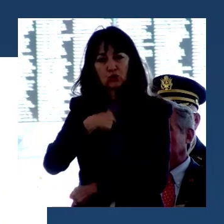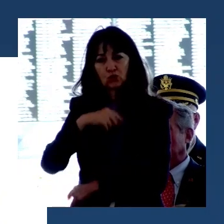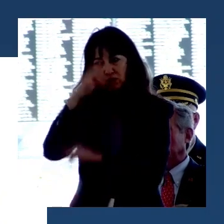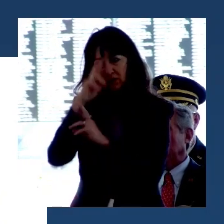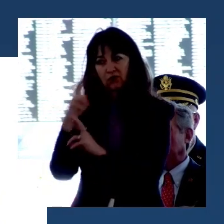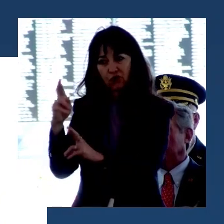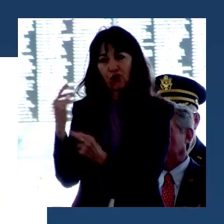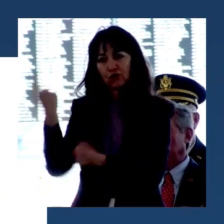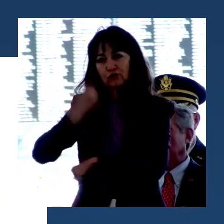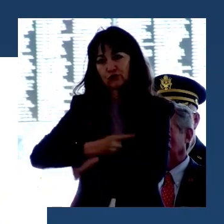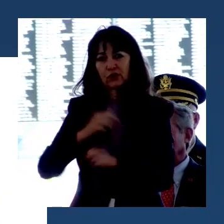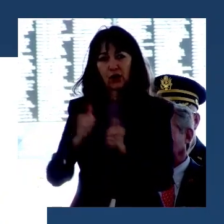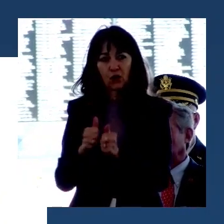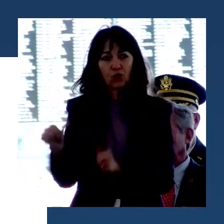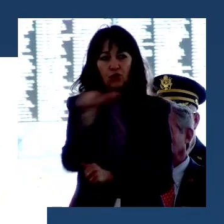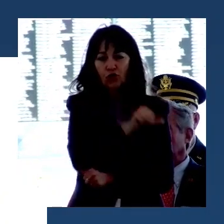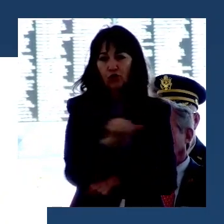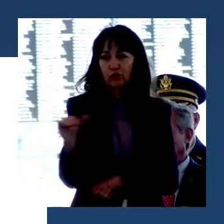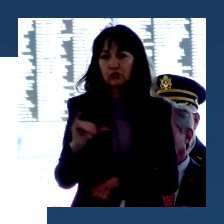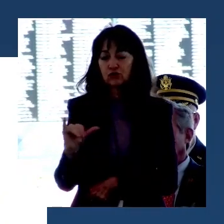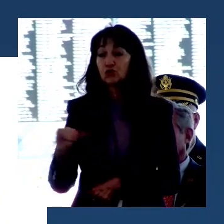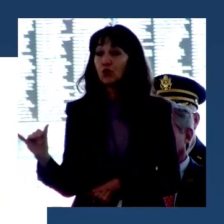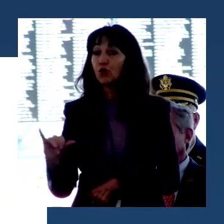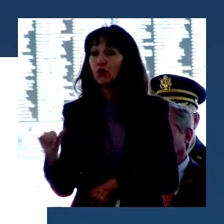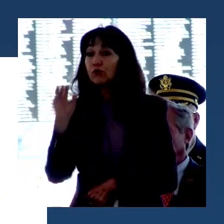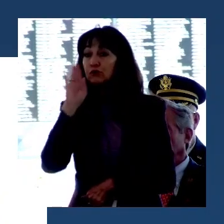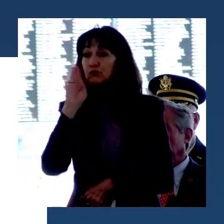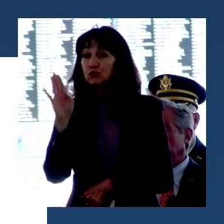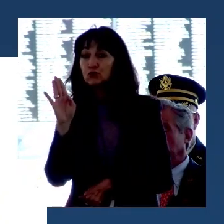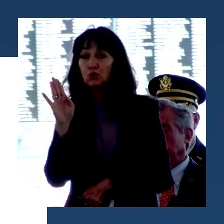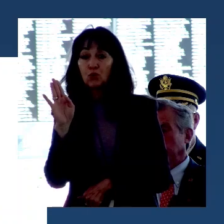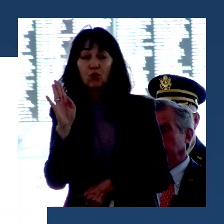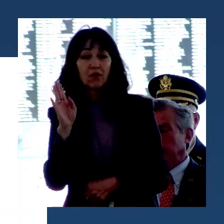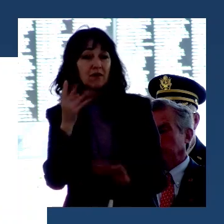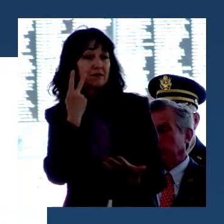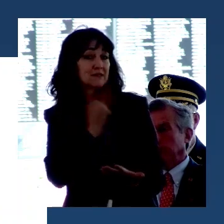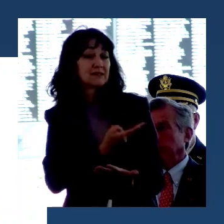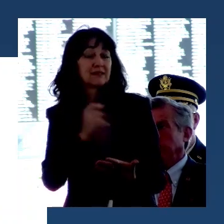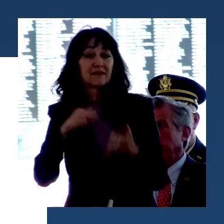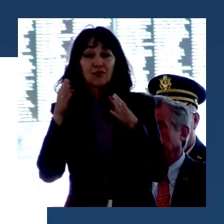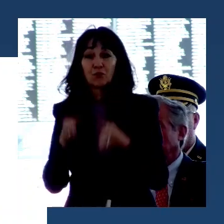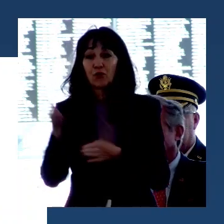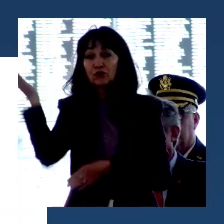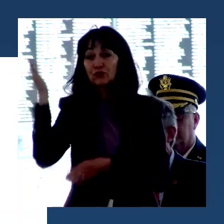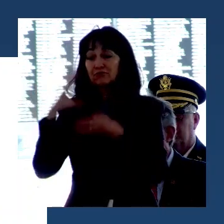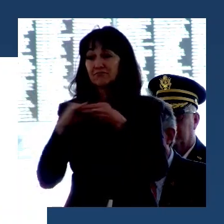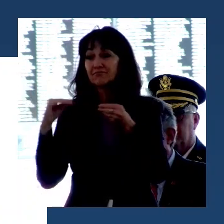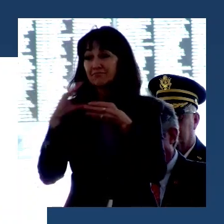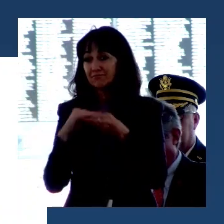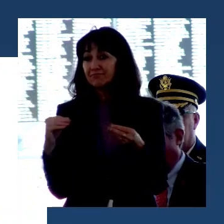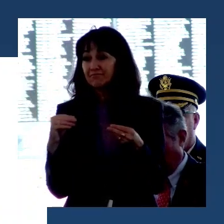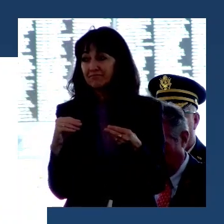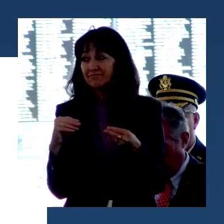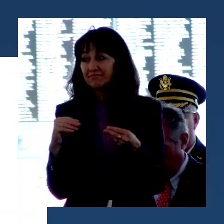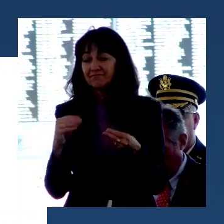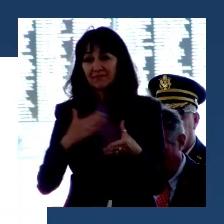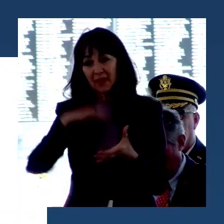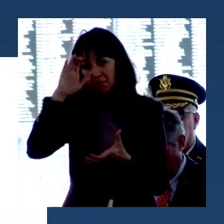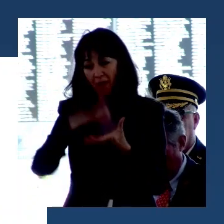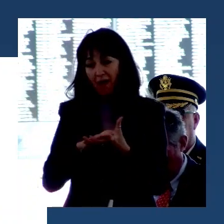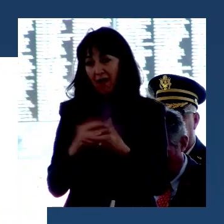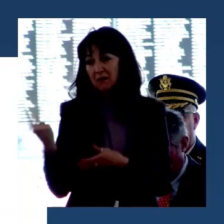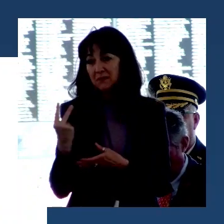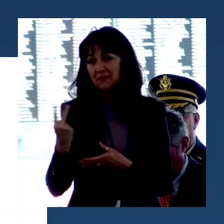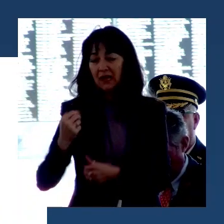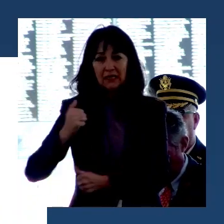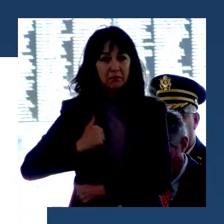others. Also, we're gonna hear in a moment from our keynote speaker. You know, my husband and I,